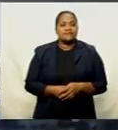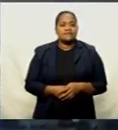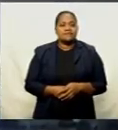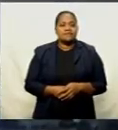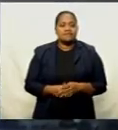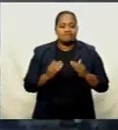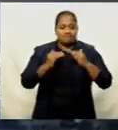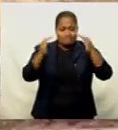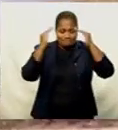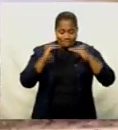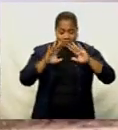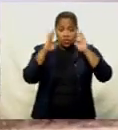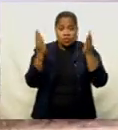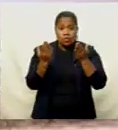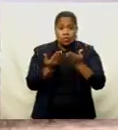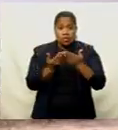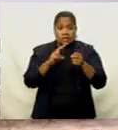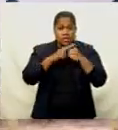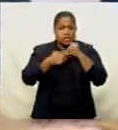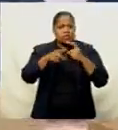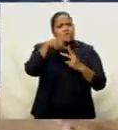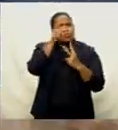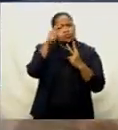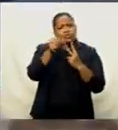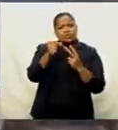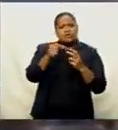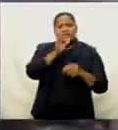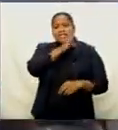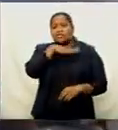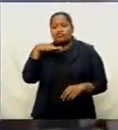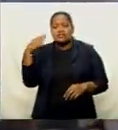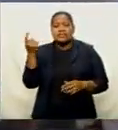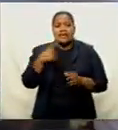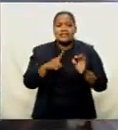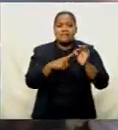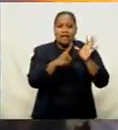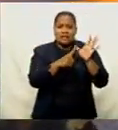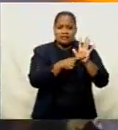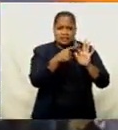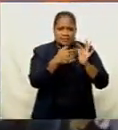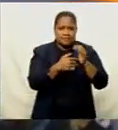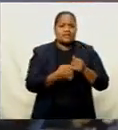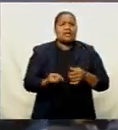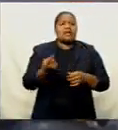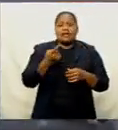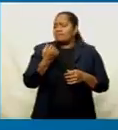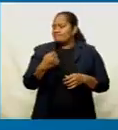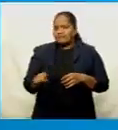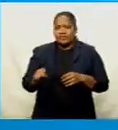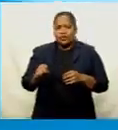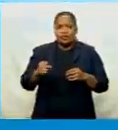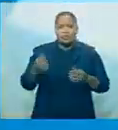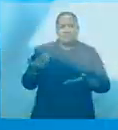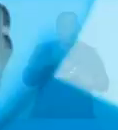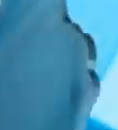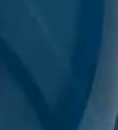Coming up in world news, truce between Israel and Palestinians and no end to India's woes.